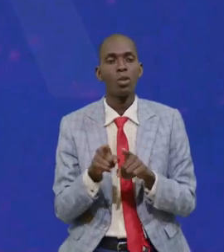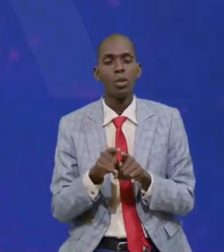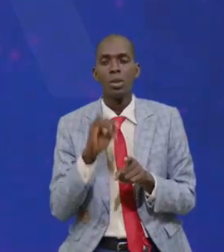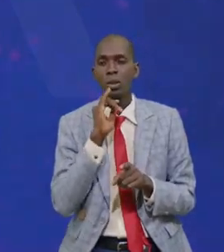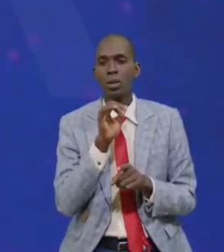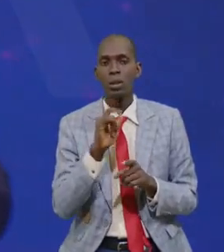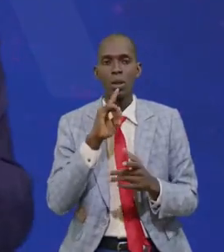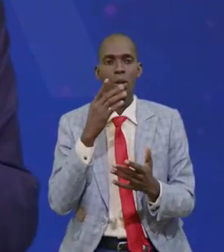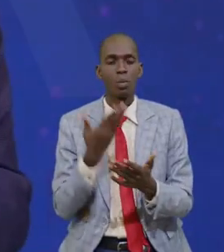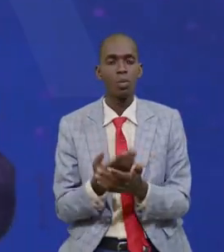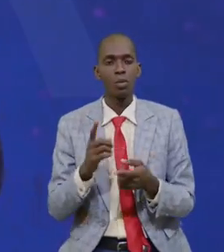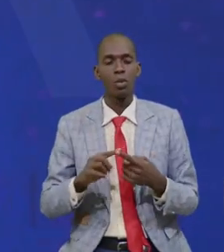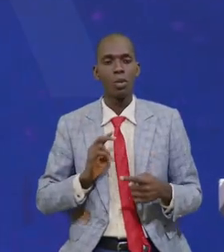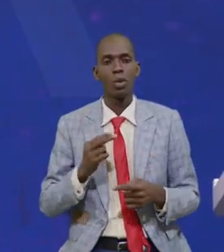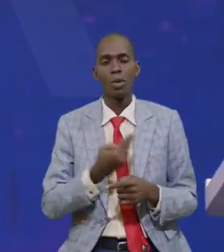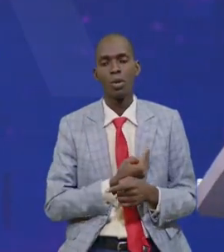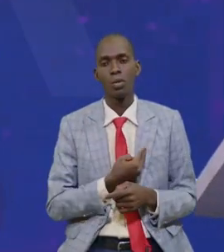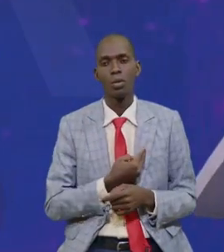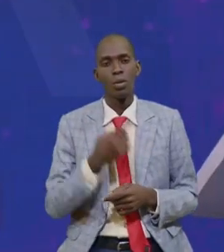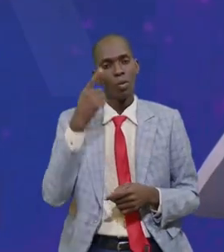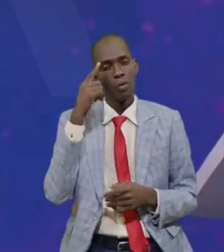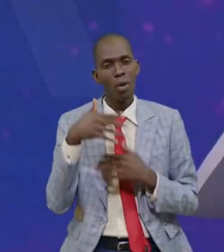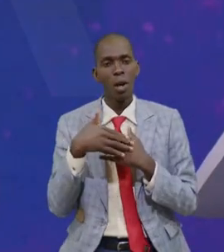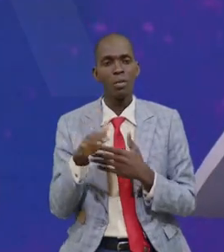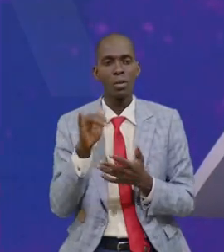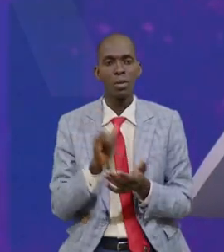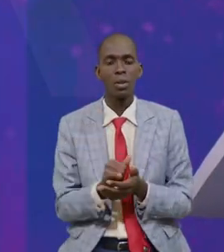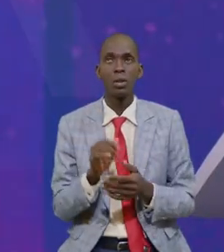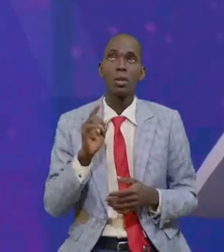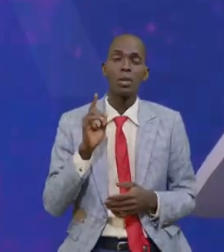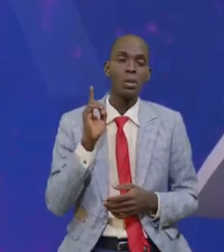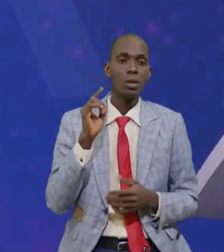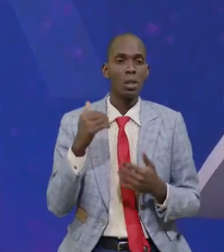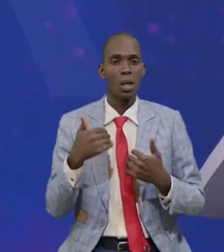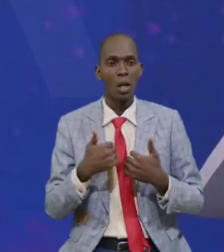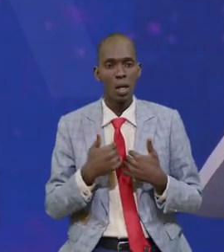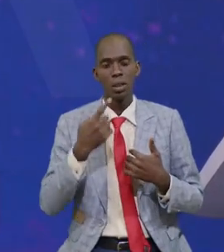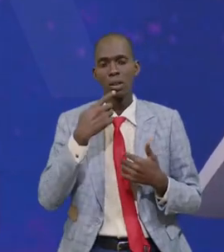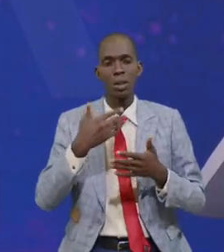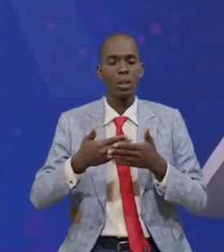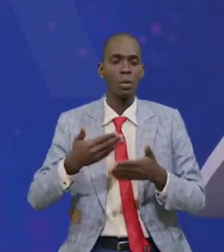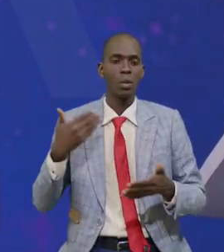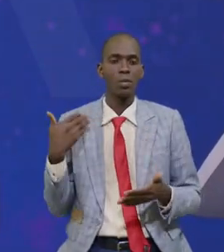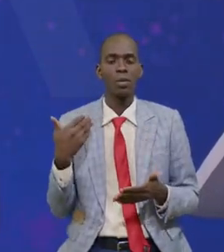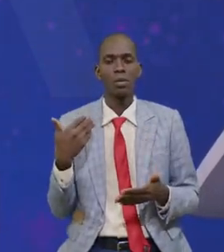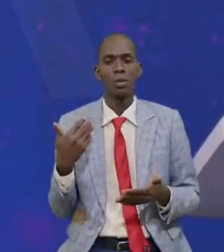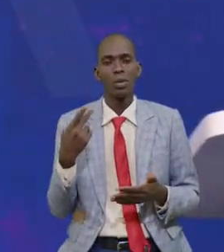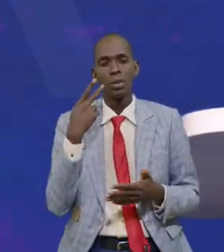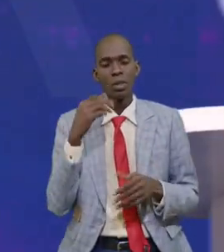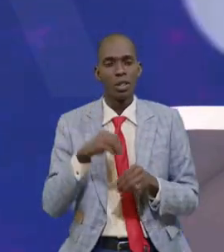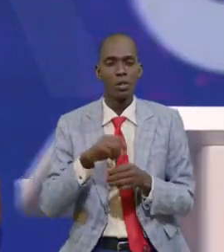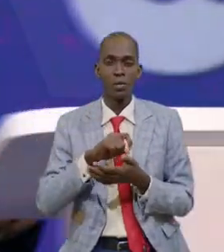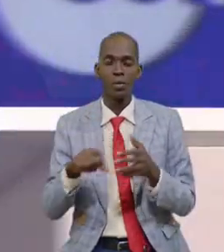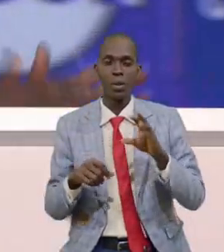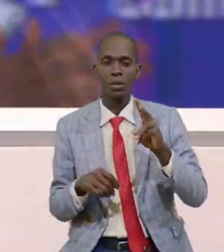a witness to us. For after that he had said before, verse 16, what